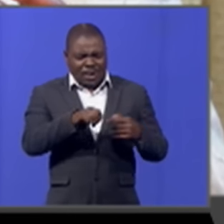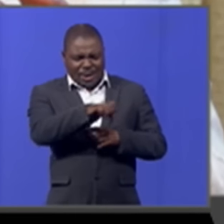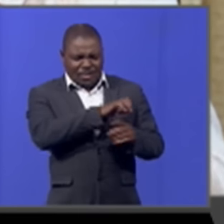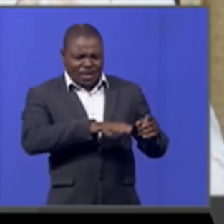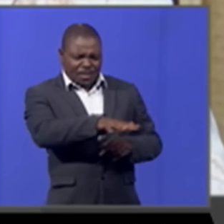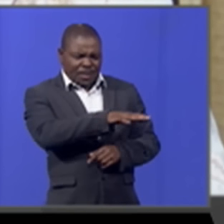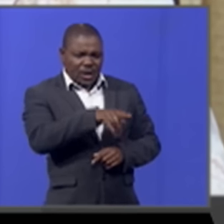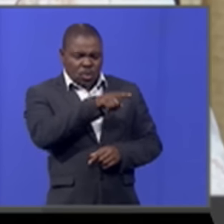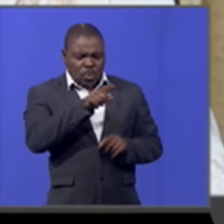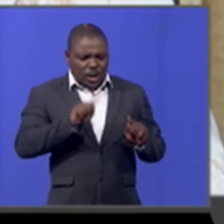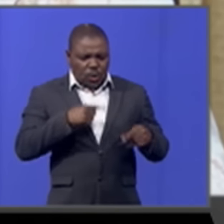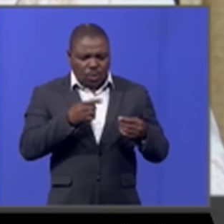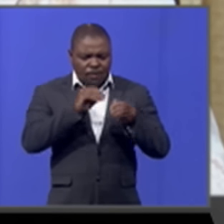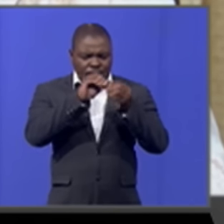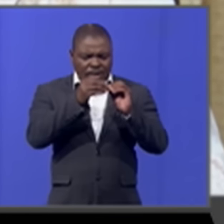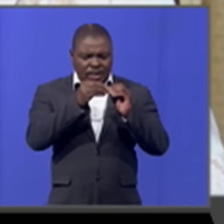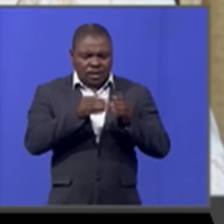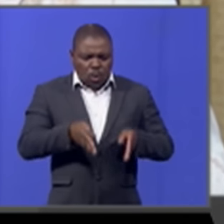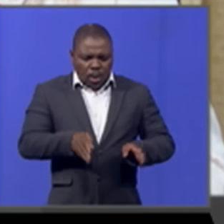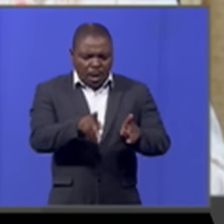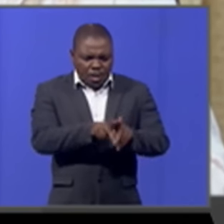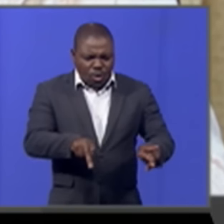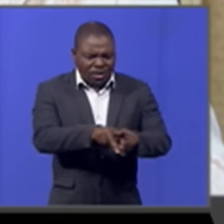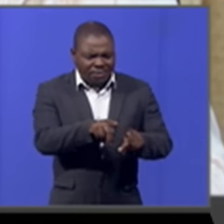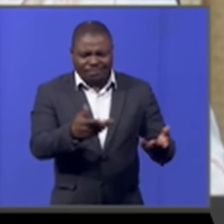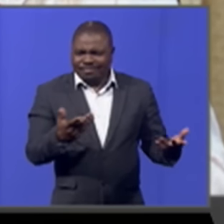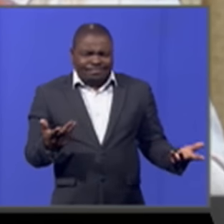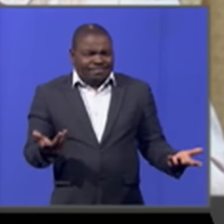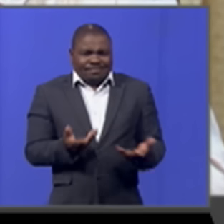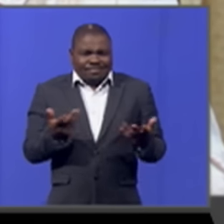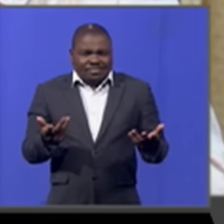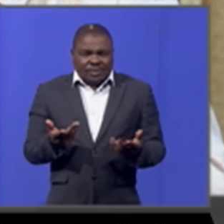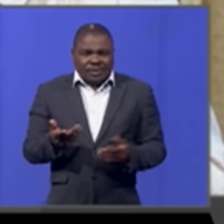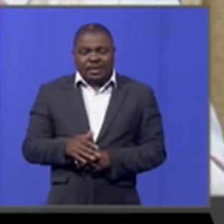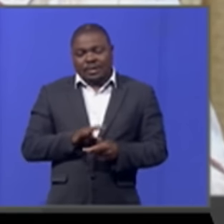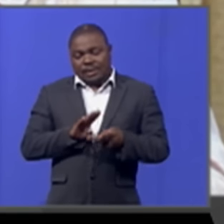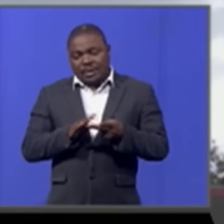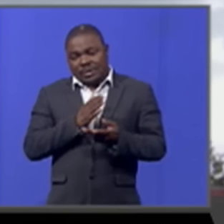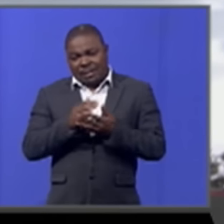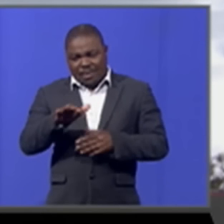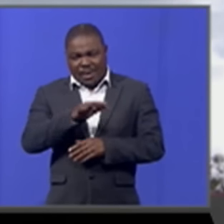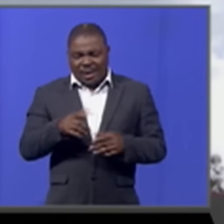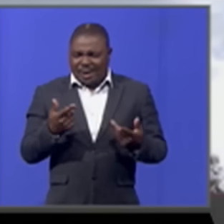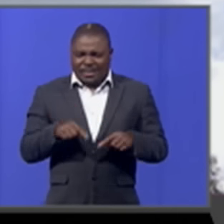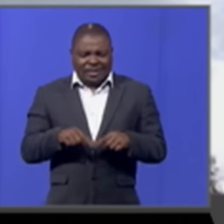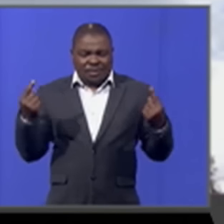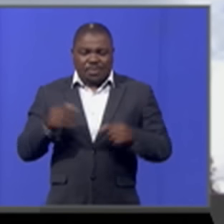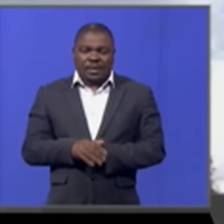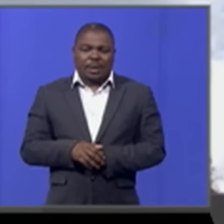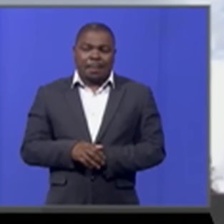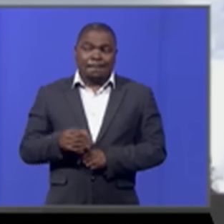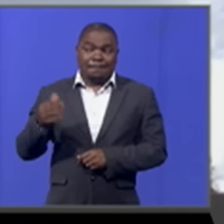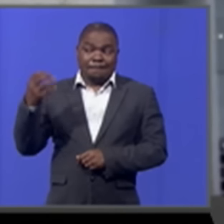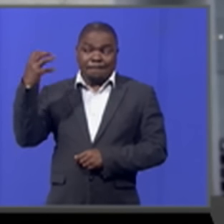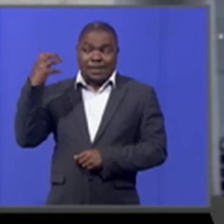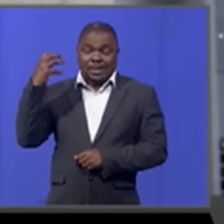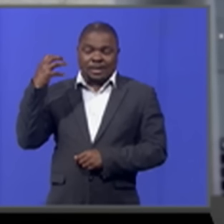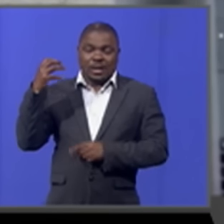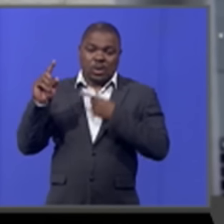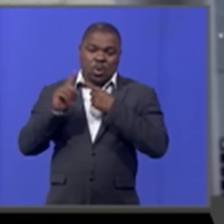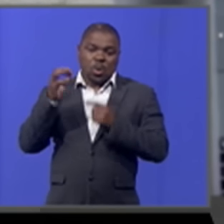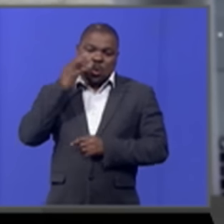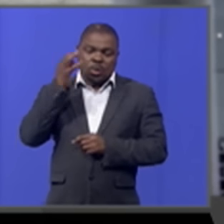when you can't fix potholes, you know what I mean? In some instances, it's a different thing. Tona Kodongwana a re ga jana